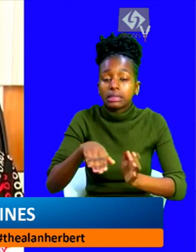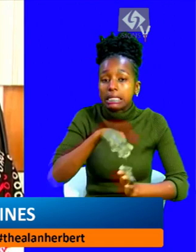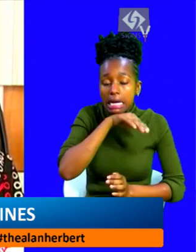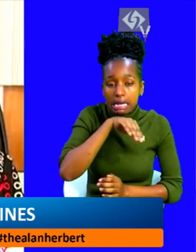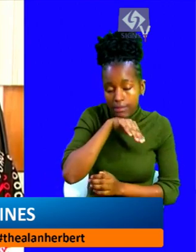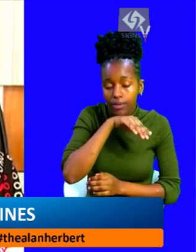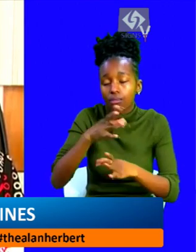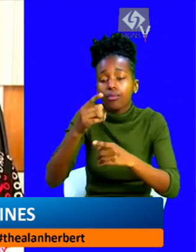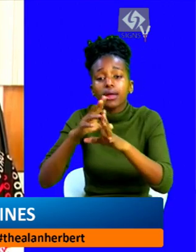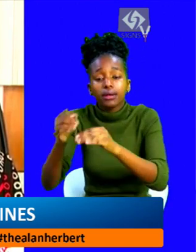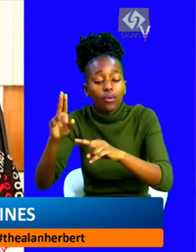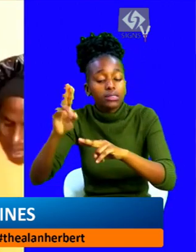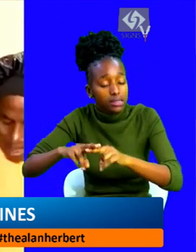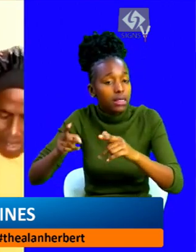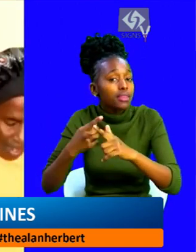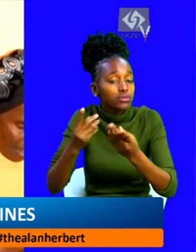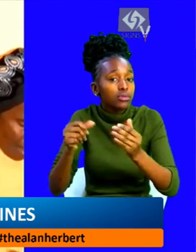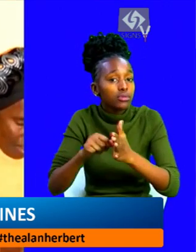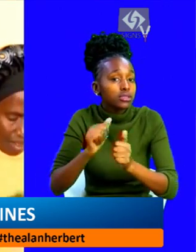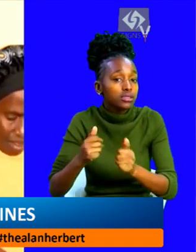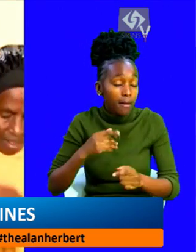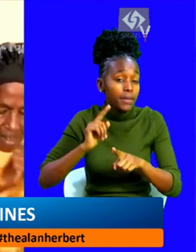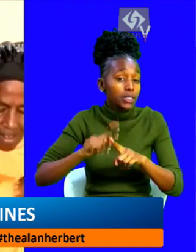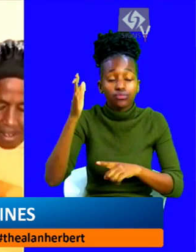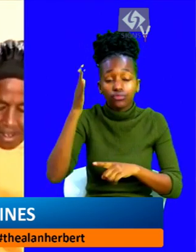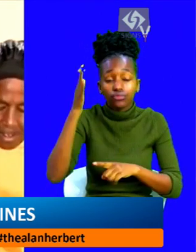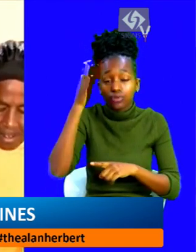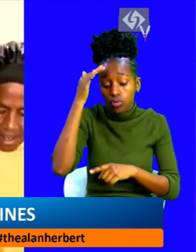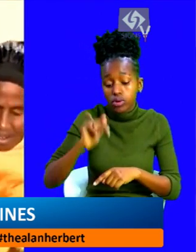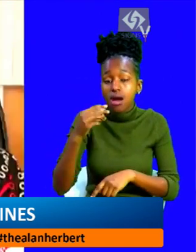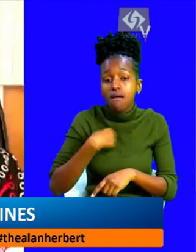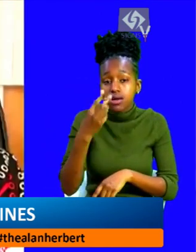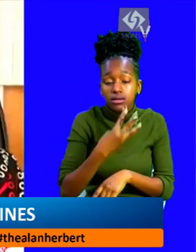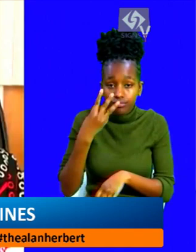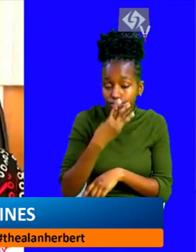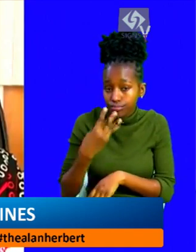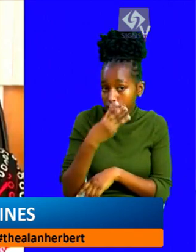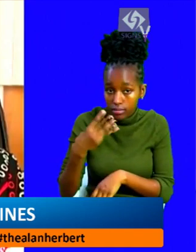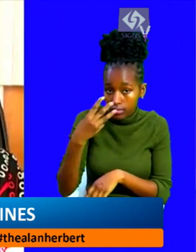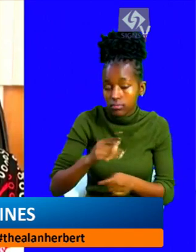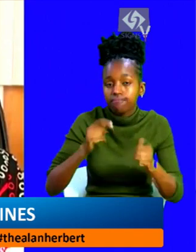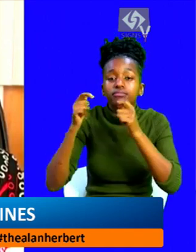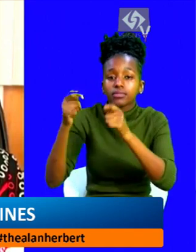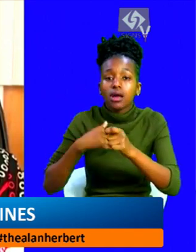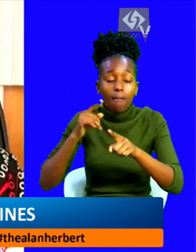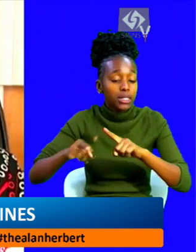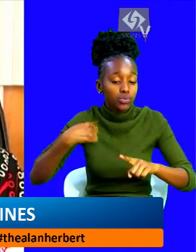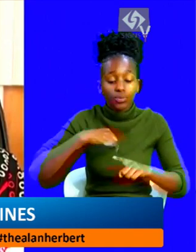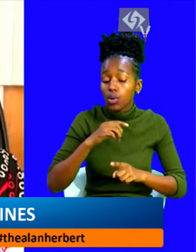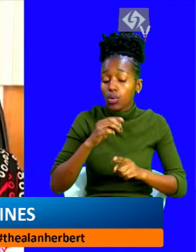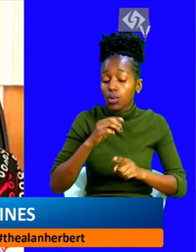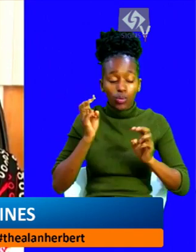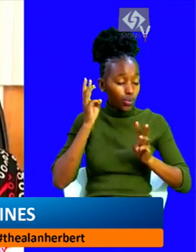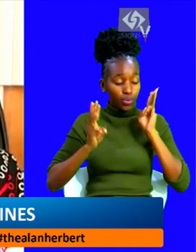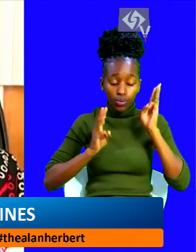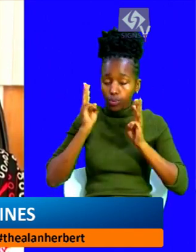leaders have implored Azimio leader Raila Odinga to call off the planned protests and give room for dialogue to